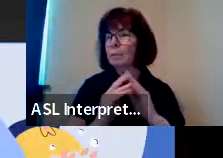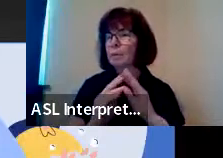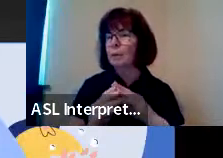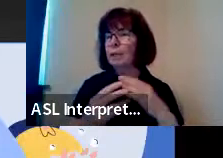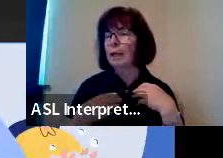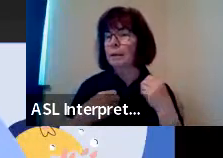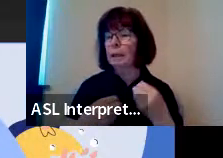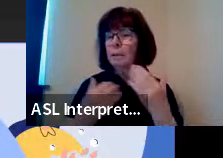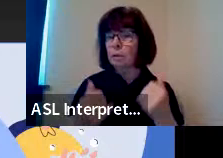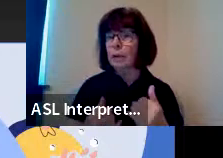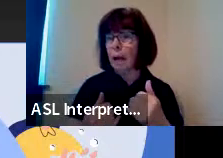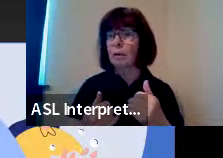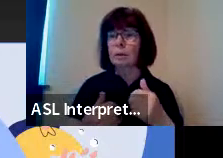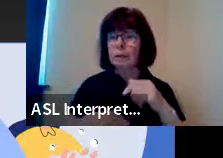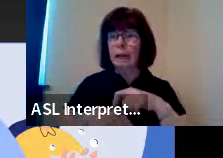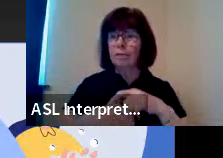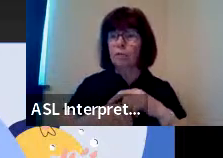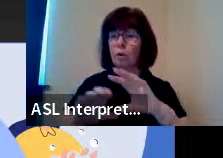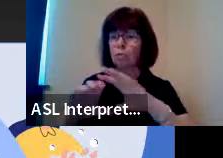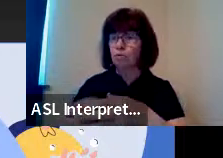into breakout groups. Thank you so much.